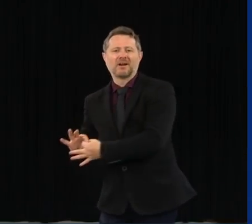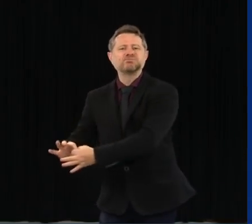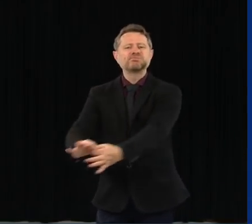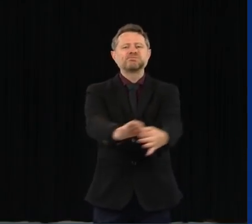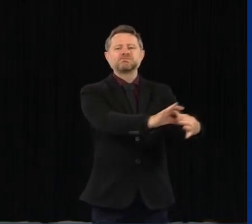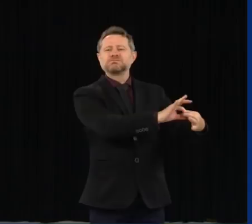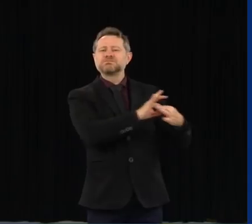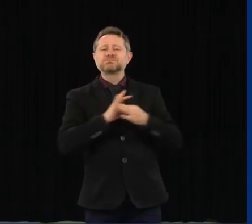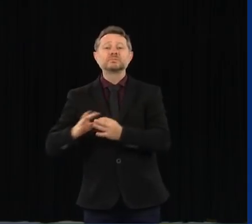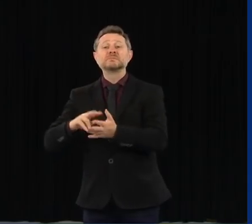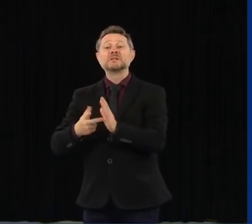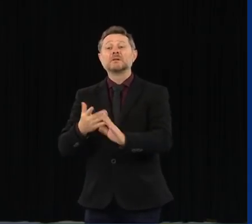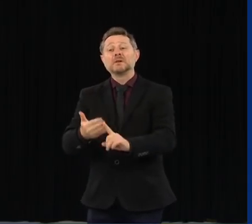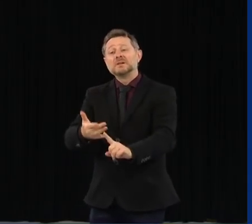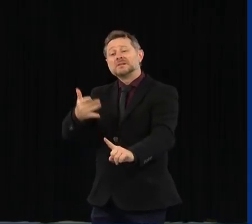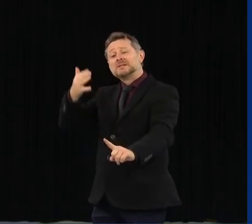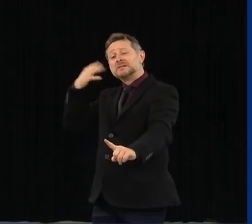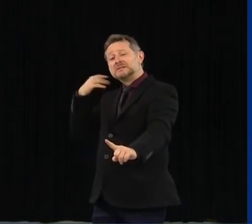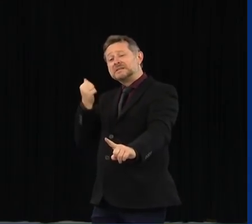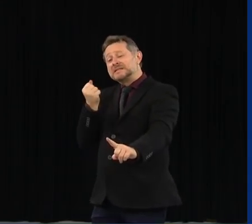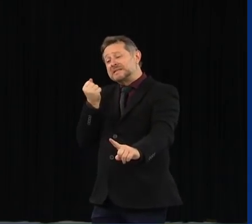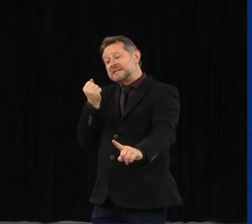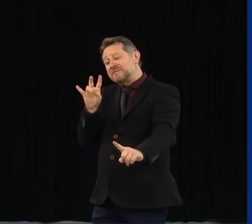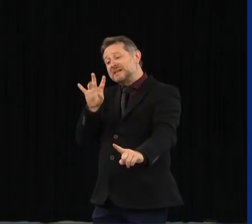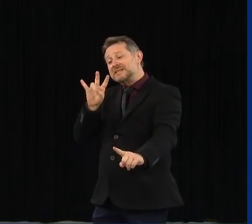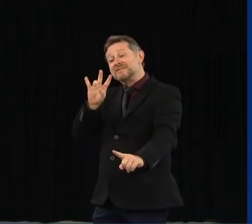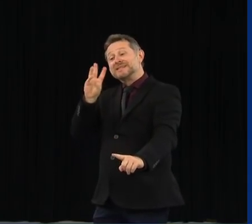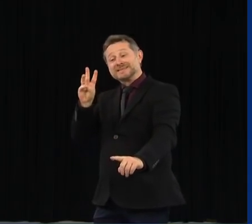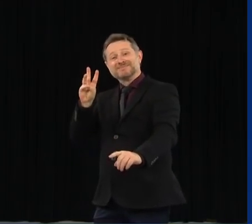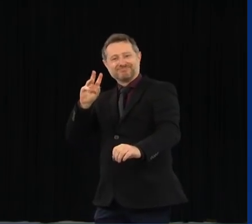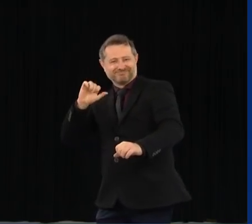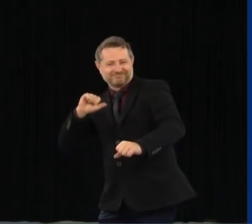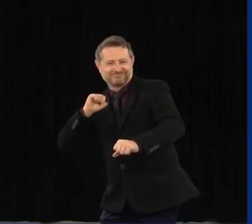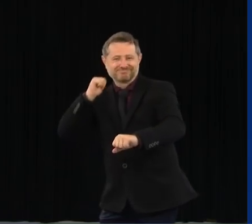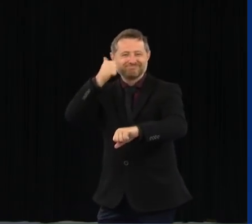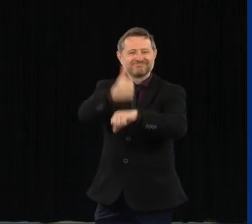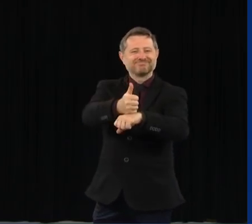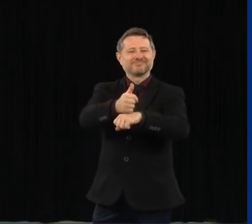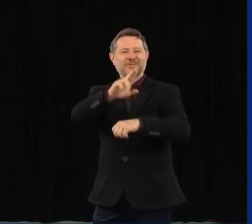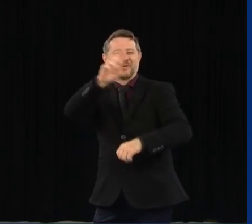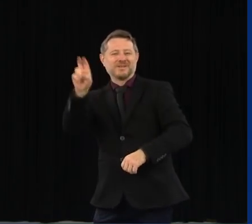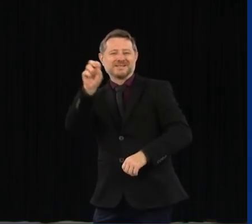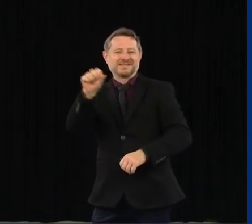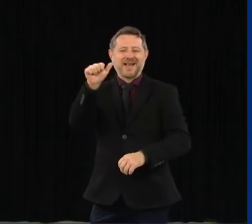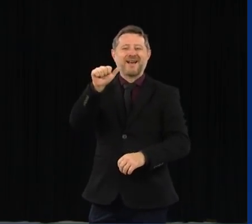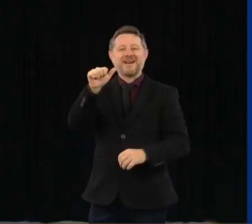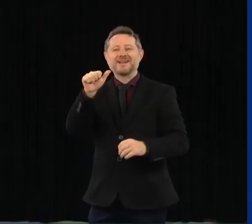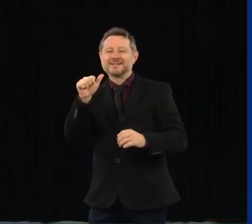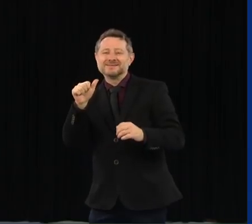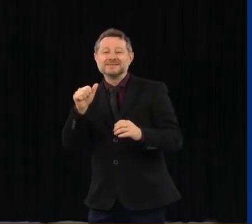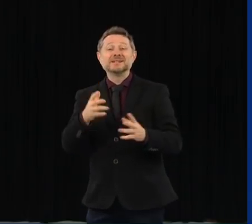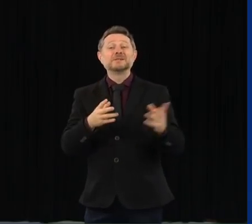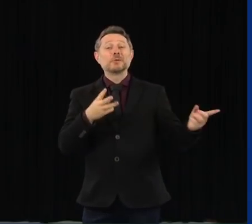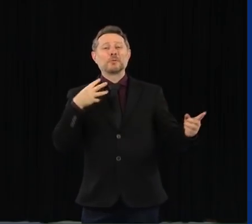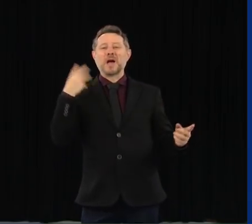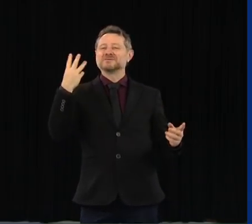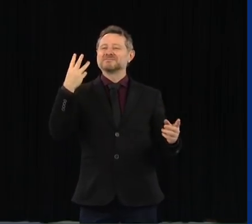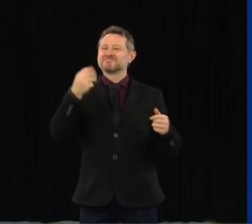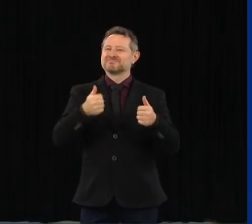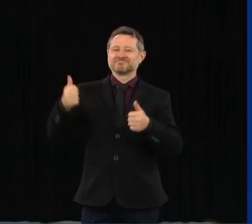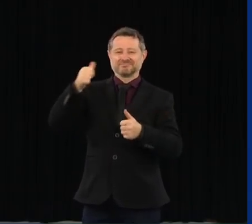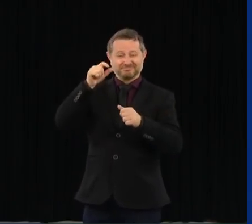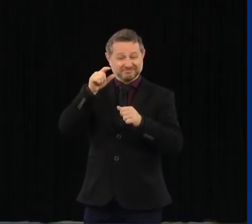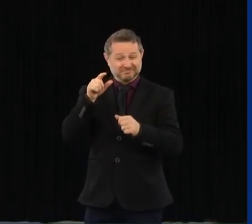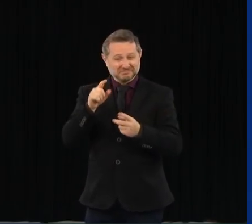belief for this nation. Adams spoke to it, Madison spoke to it, Jefferson spoke to it. Although they had a